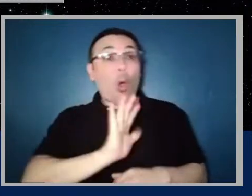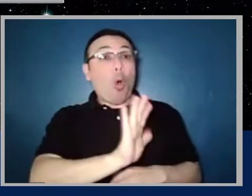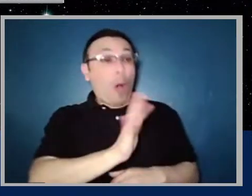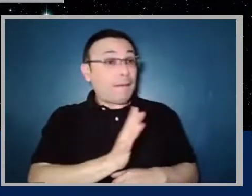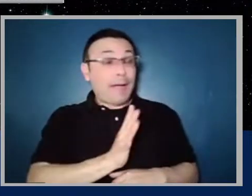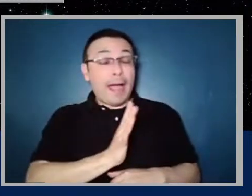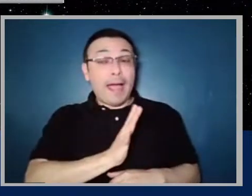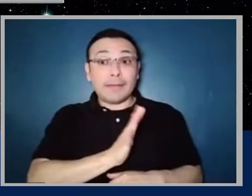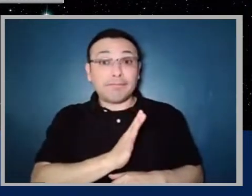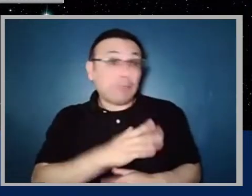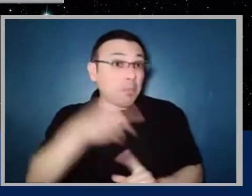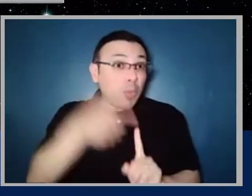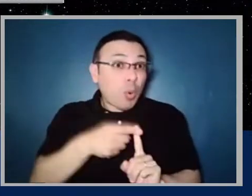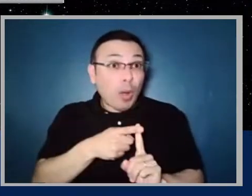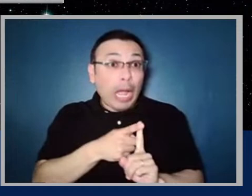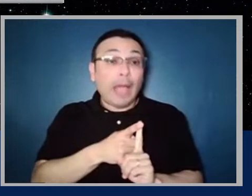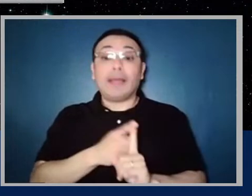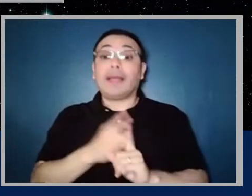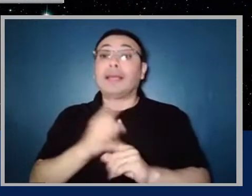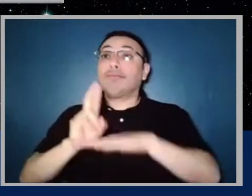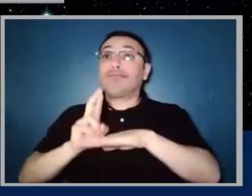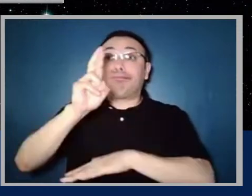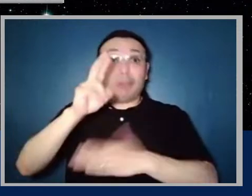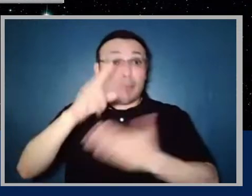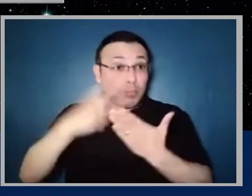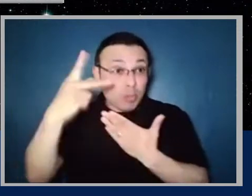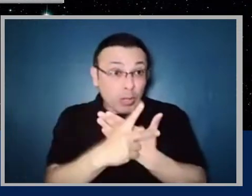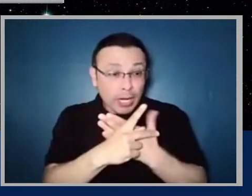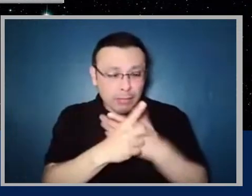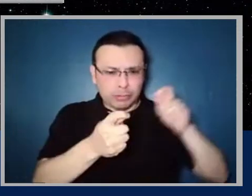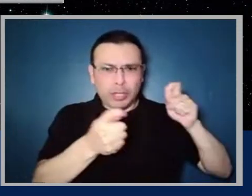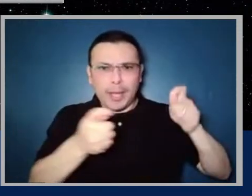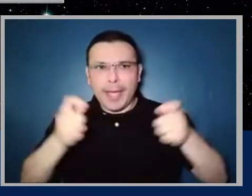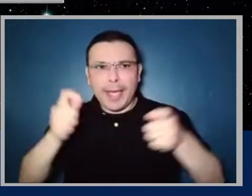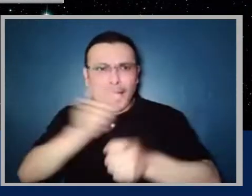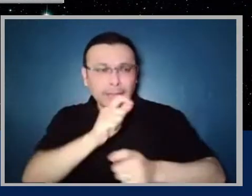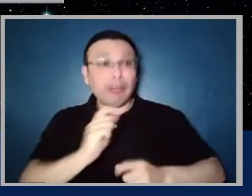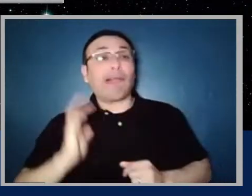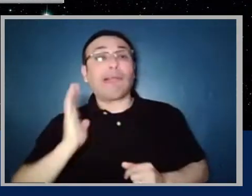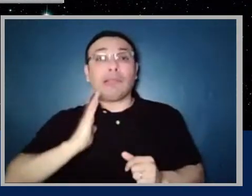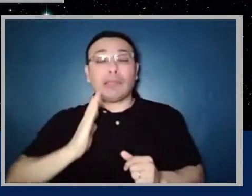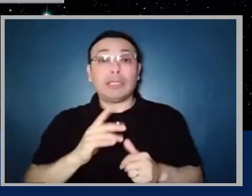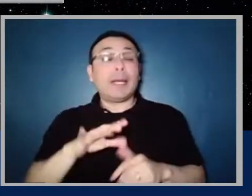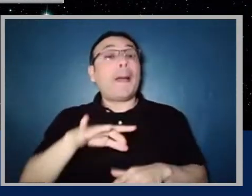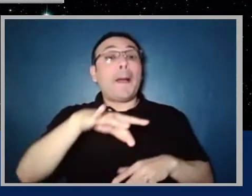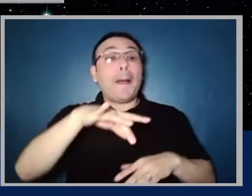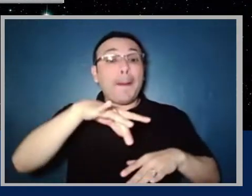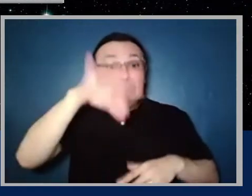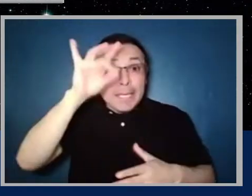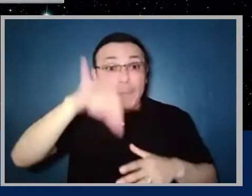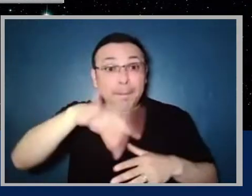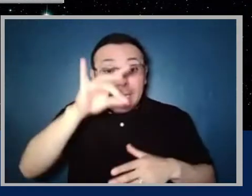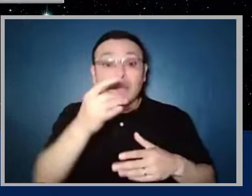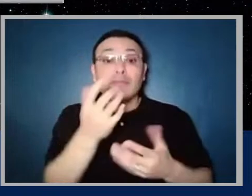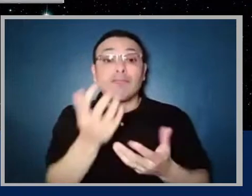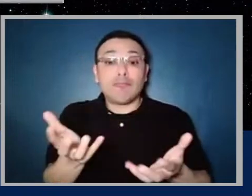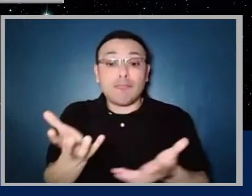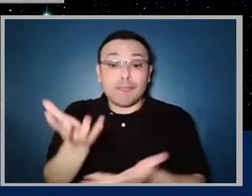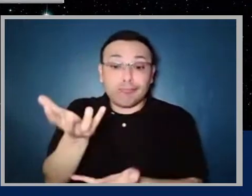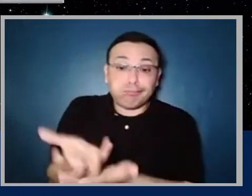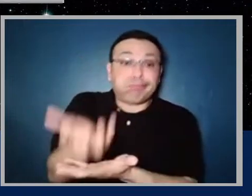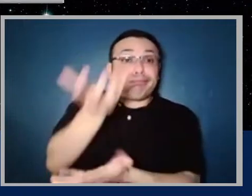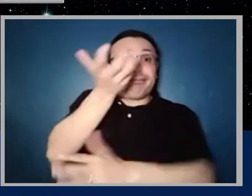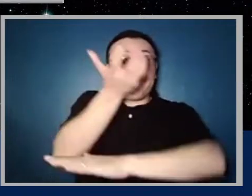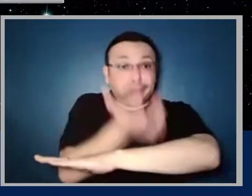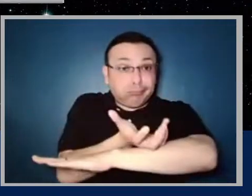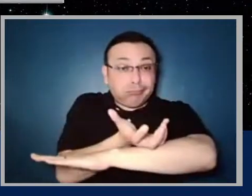we've come since the space program started, and really we started picking up capsules in the 60s. And, obviously not only in terms